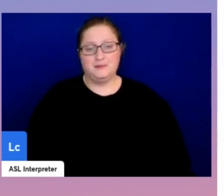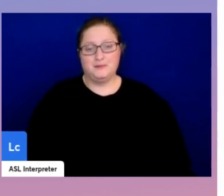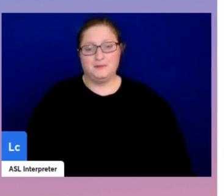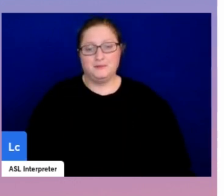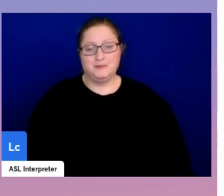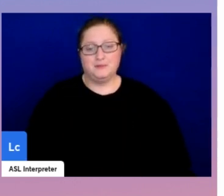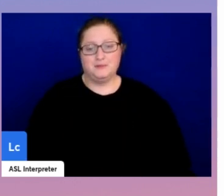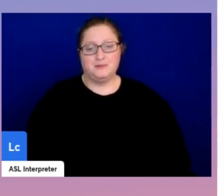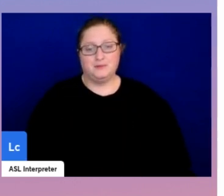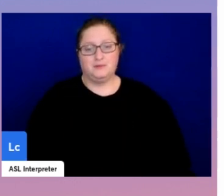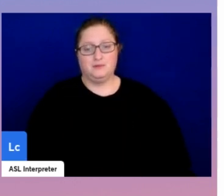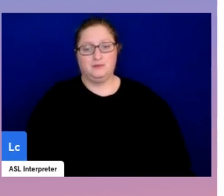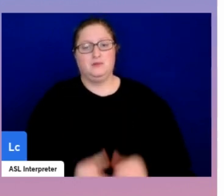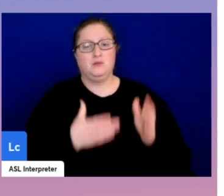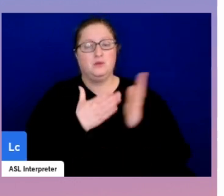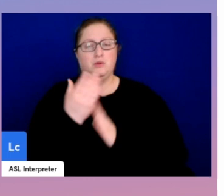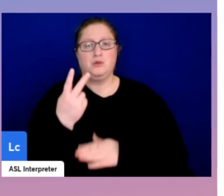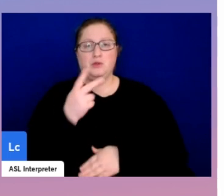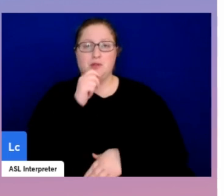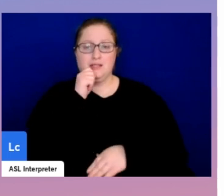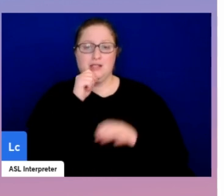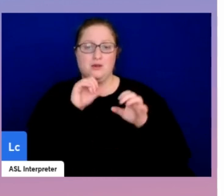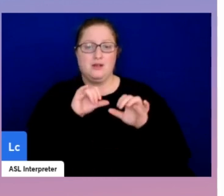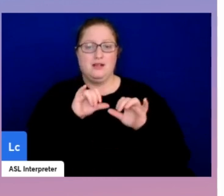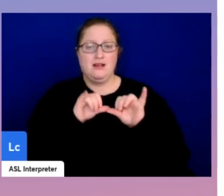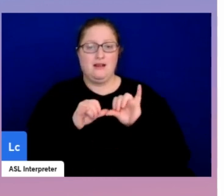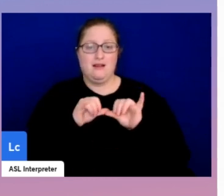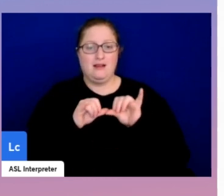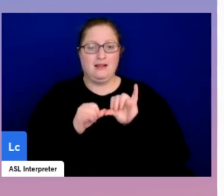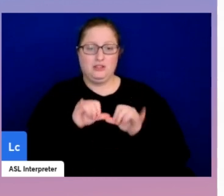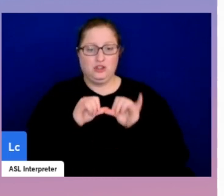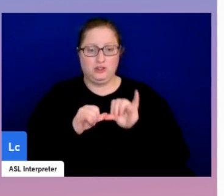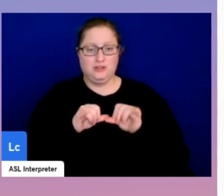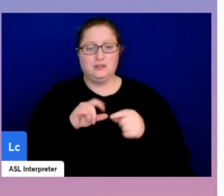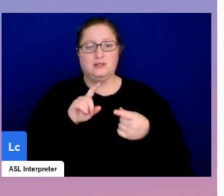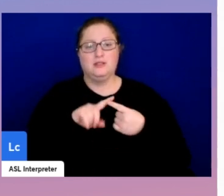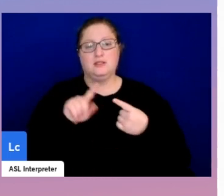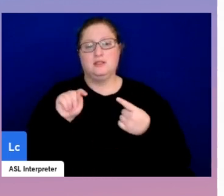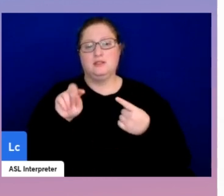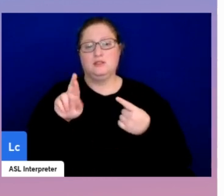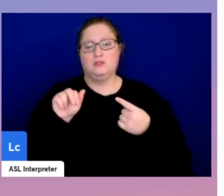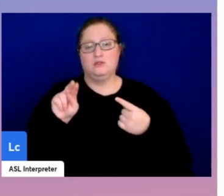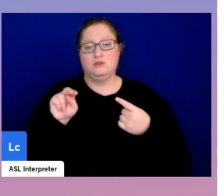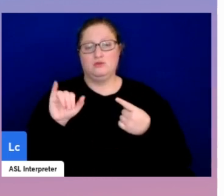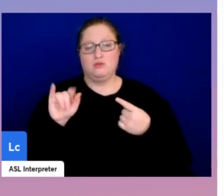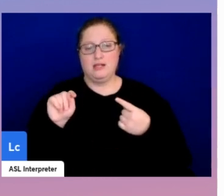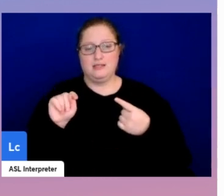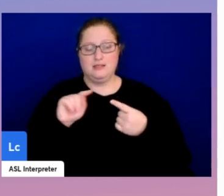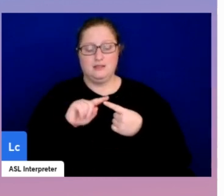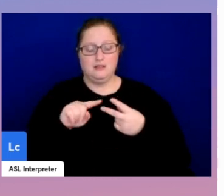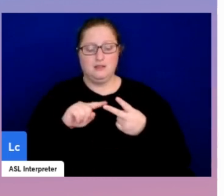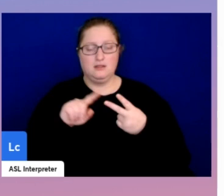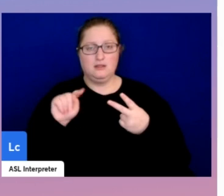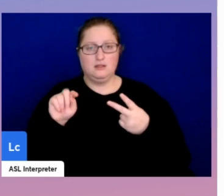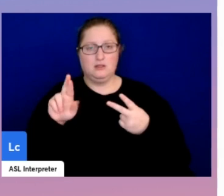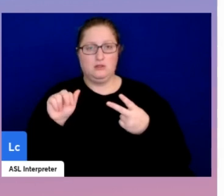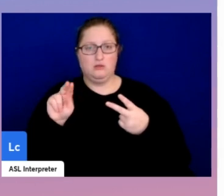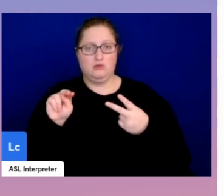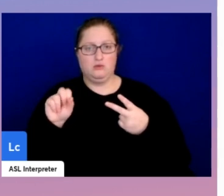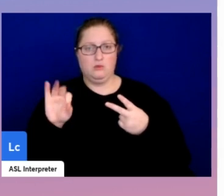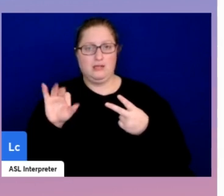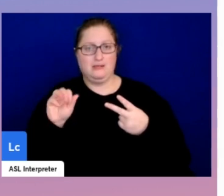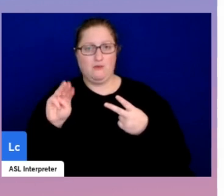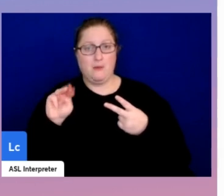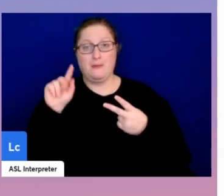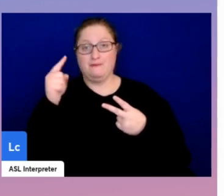via its two secrets engines. And the first one is Transit, and the second one is Transform. So we'll talk about Transit first, and then we'll move into Transform, just because